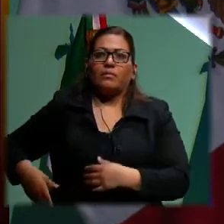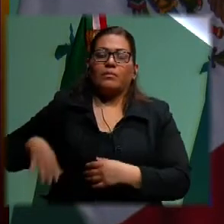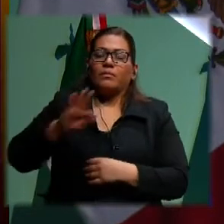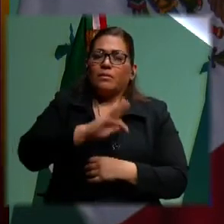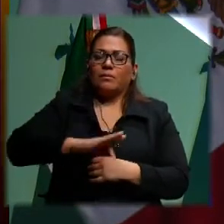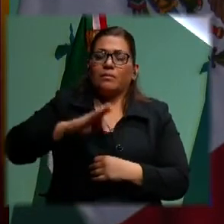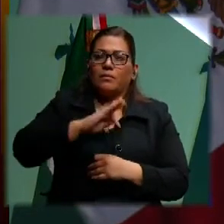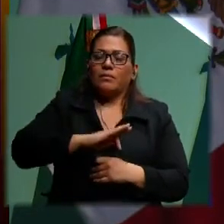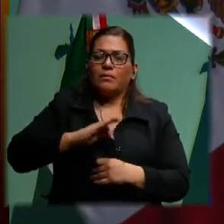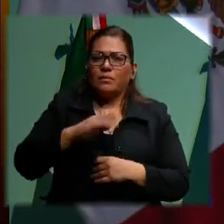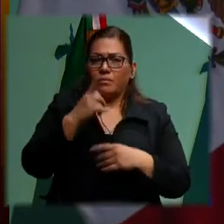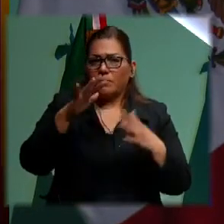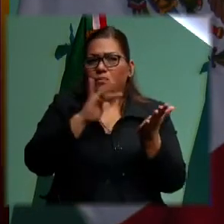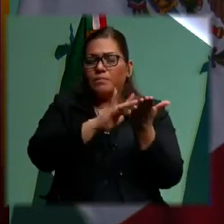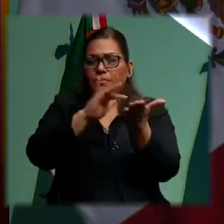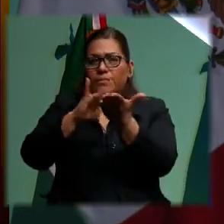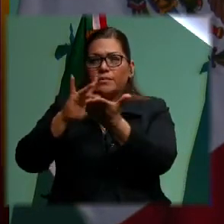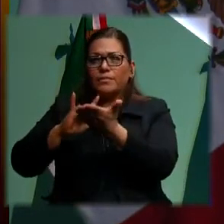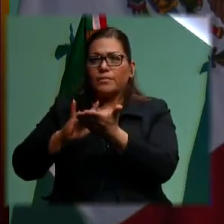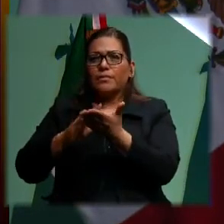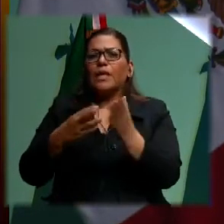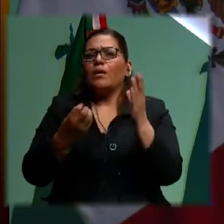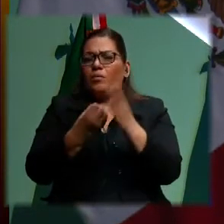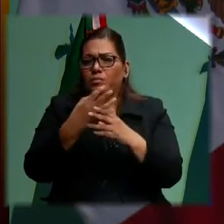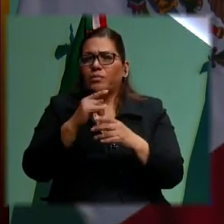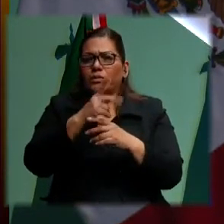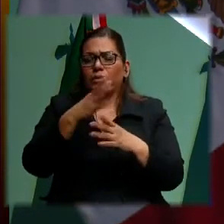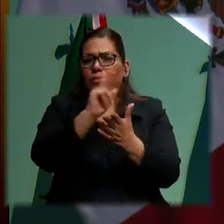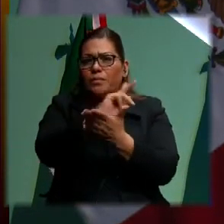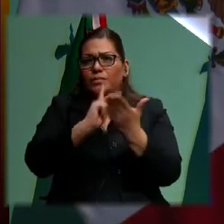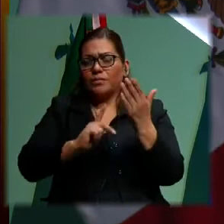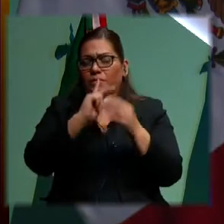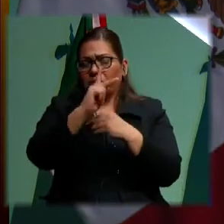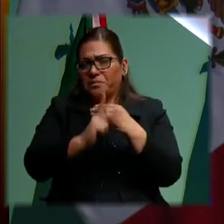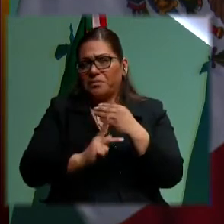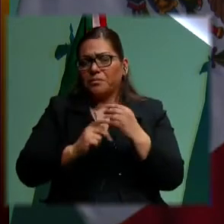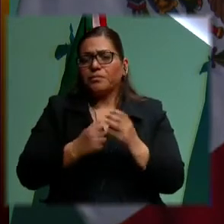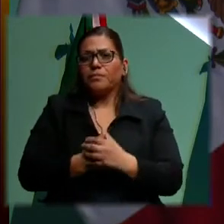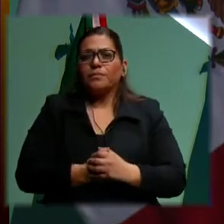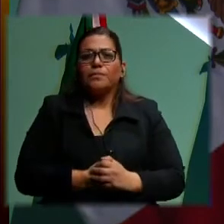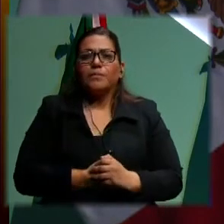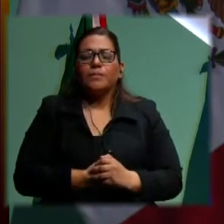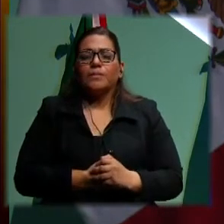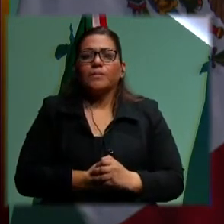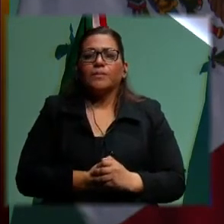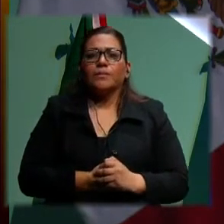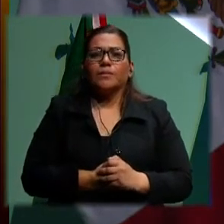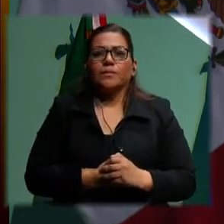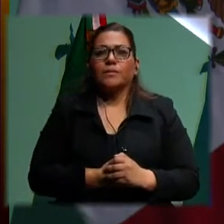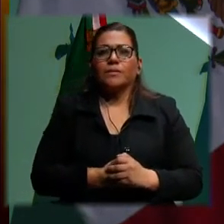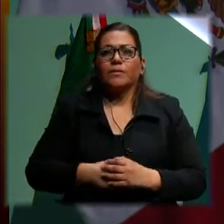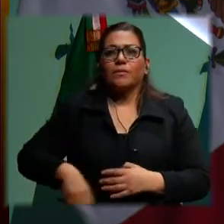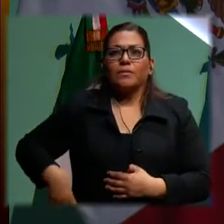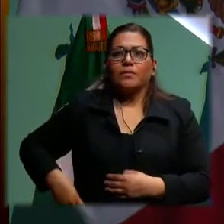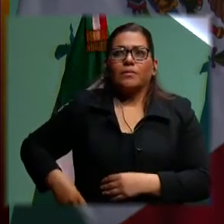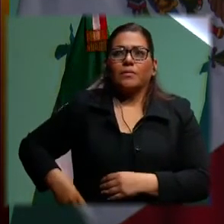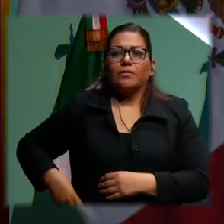looking forward to hearing from our young leaders, to our future IGF